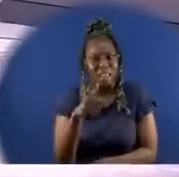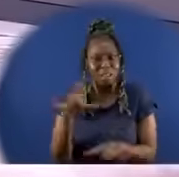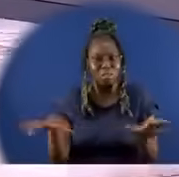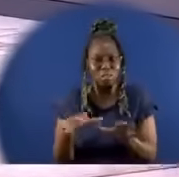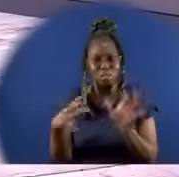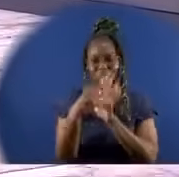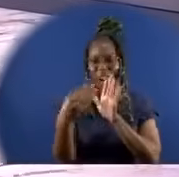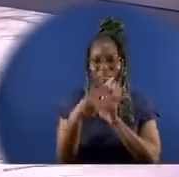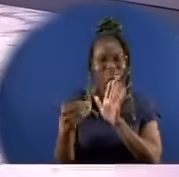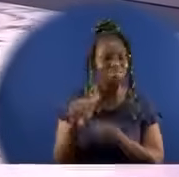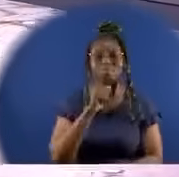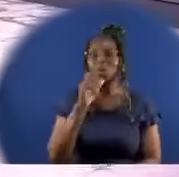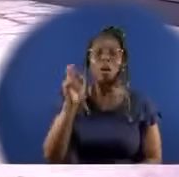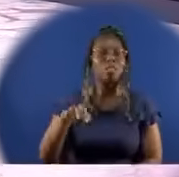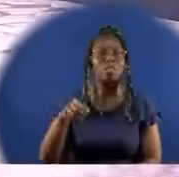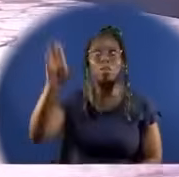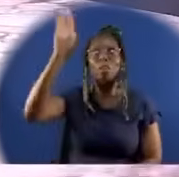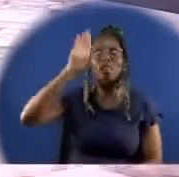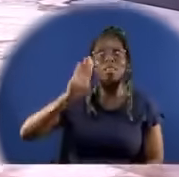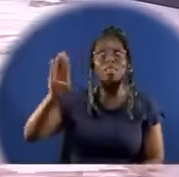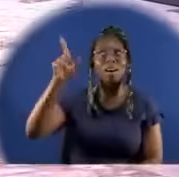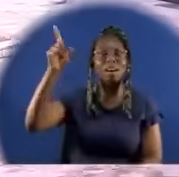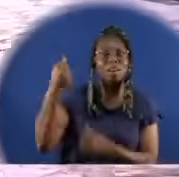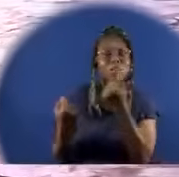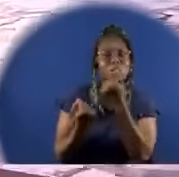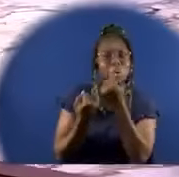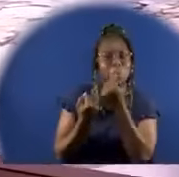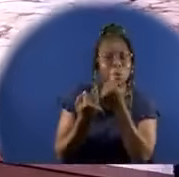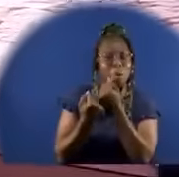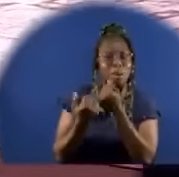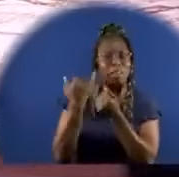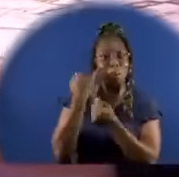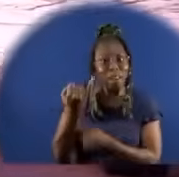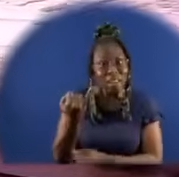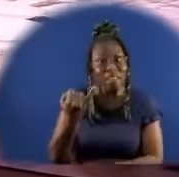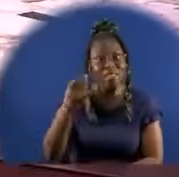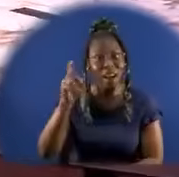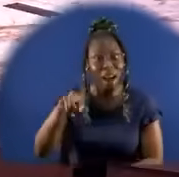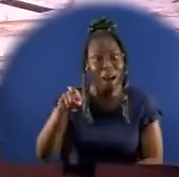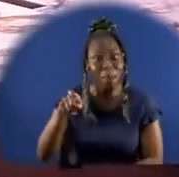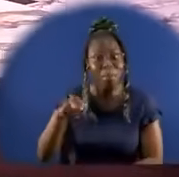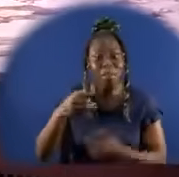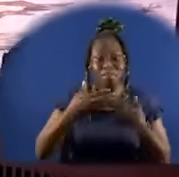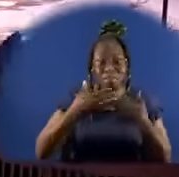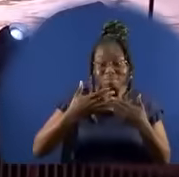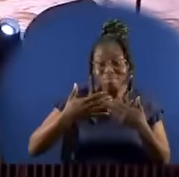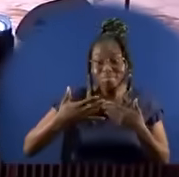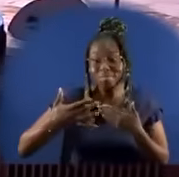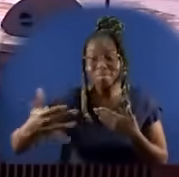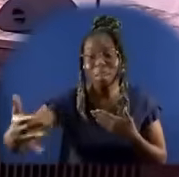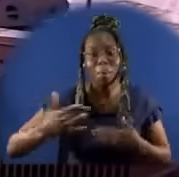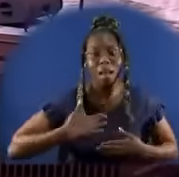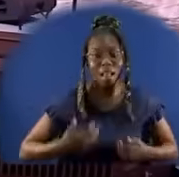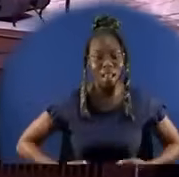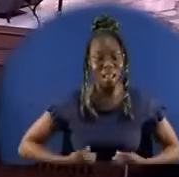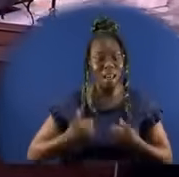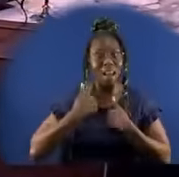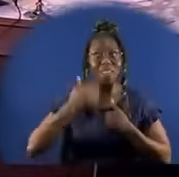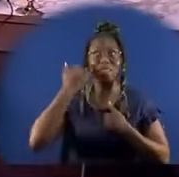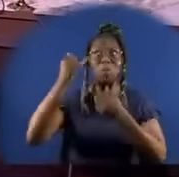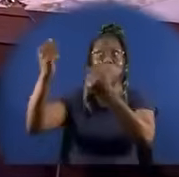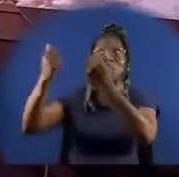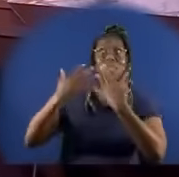And if it takes from 1989 to 2024, any way you bless me, Lord, I'll